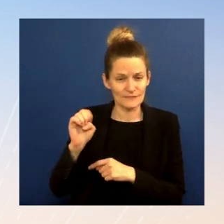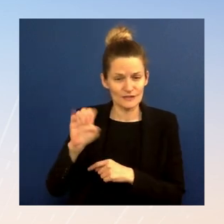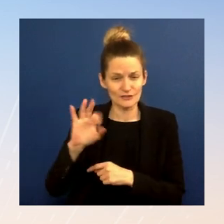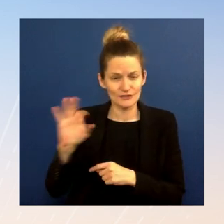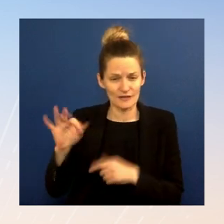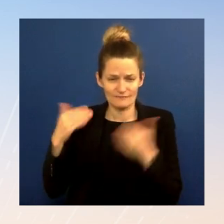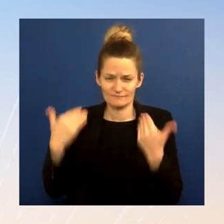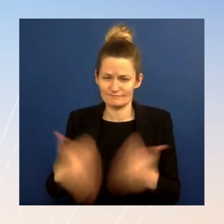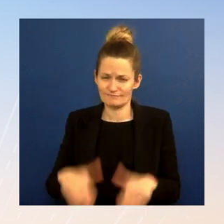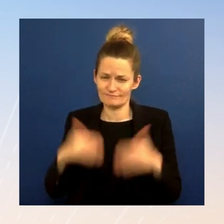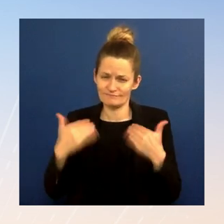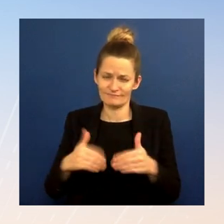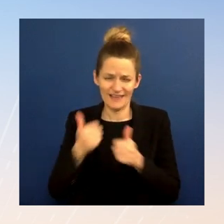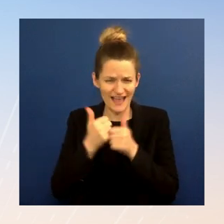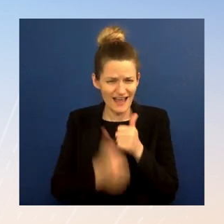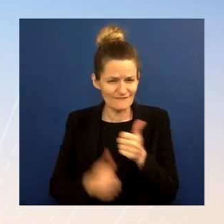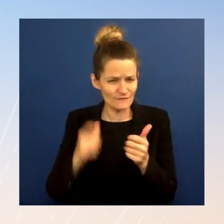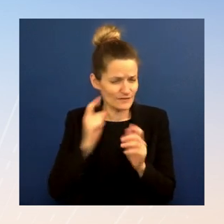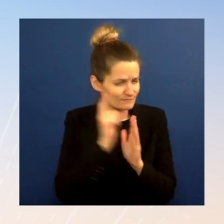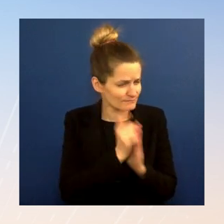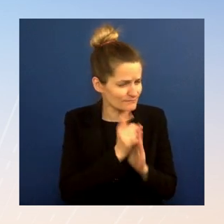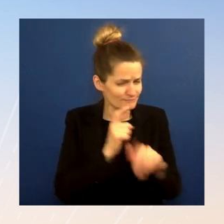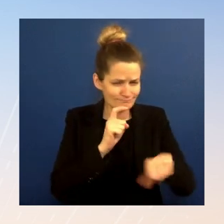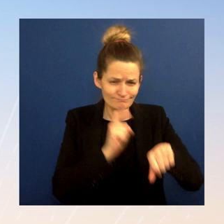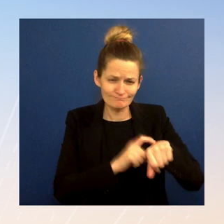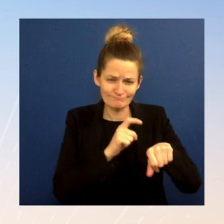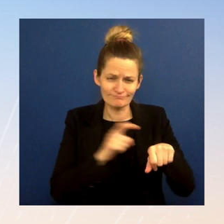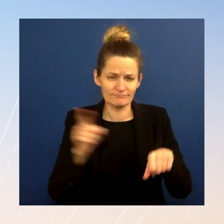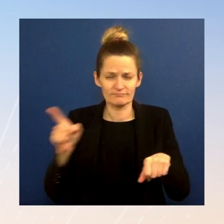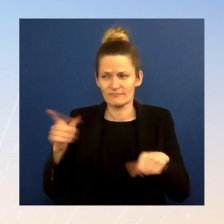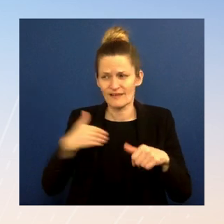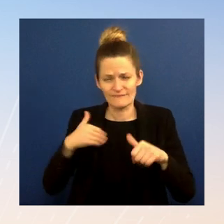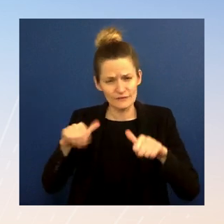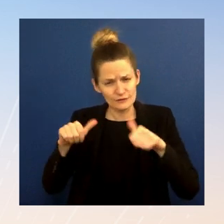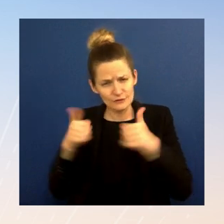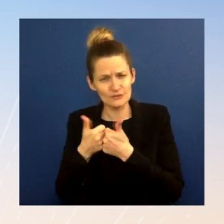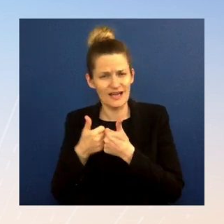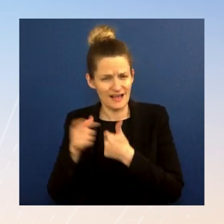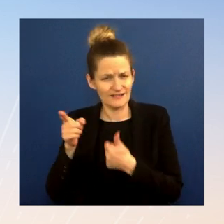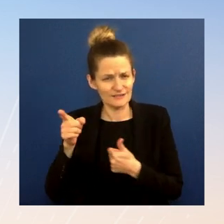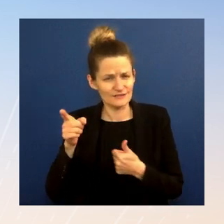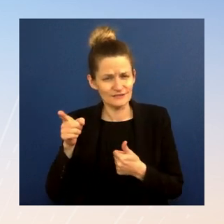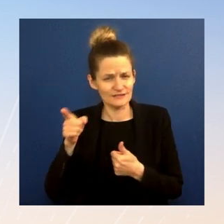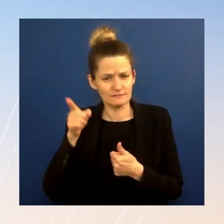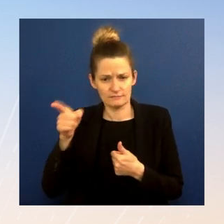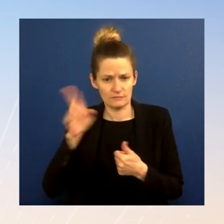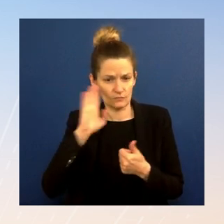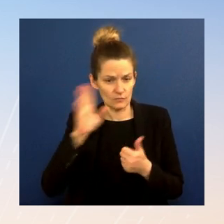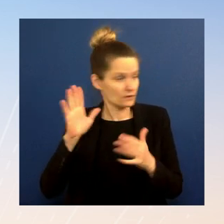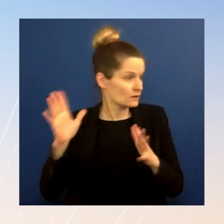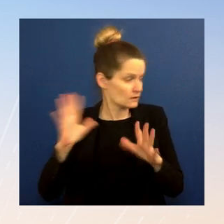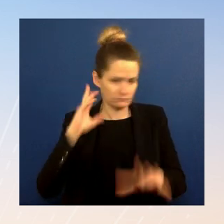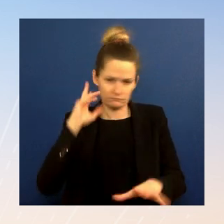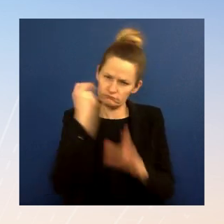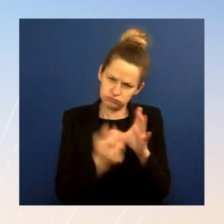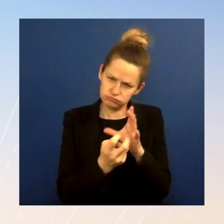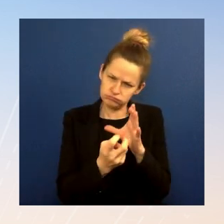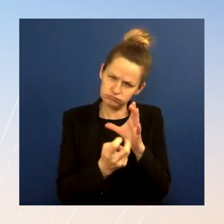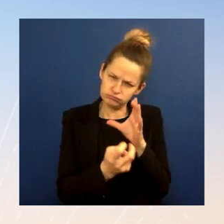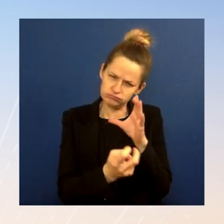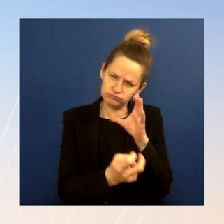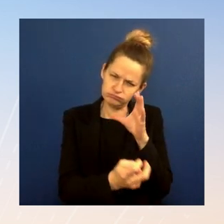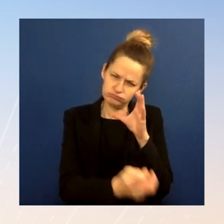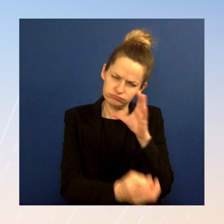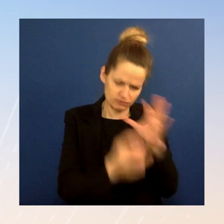a pile of manure sometimes, he dives right in to fix the challenge. And that's what he does. That is what he has done time and time again through